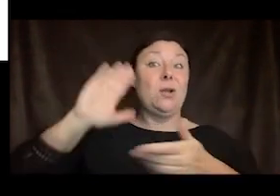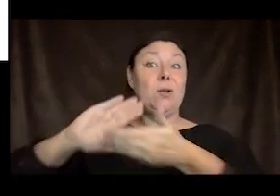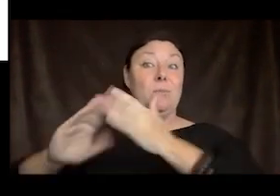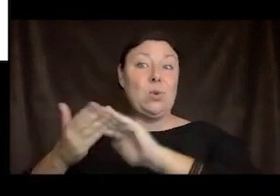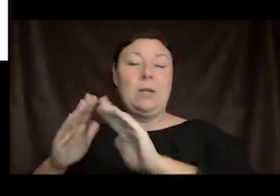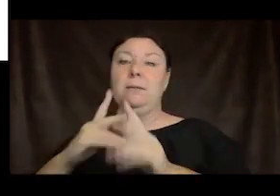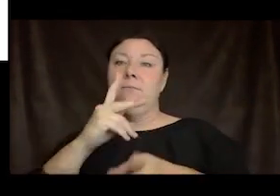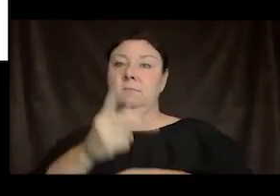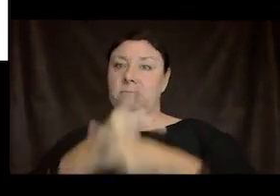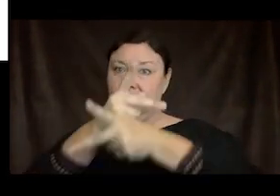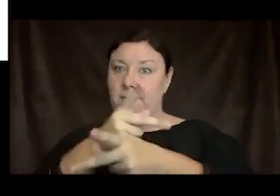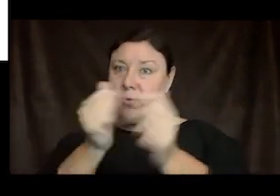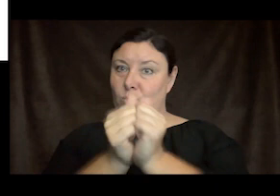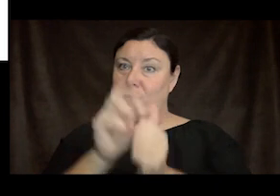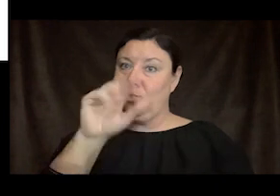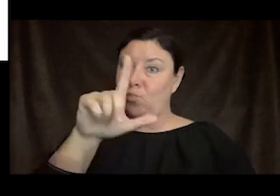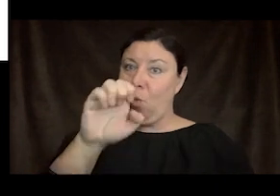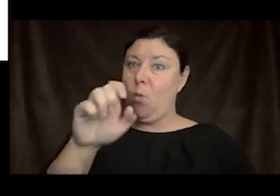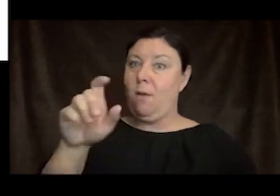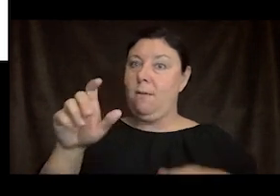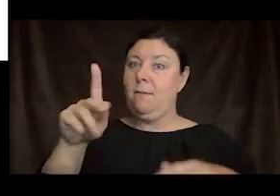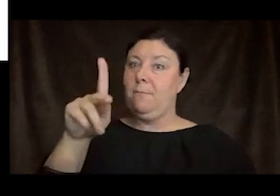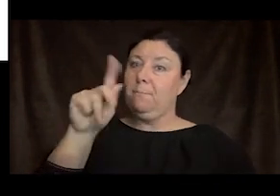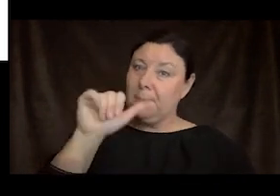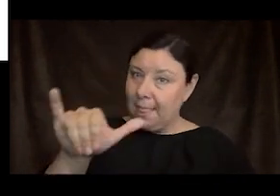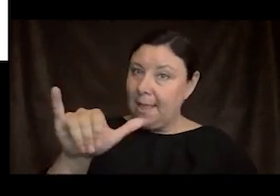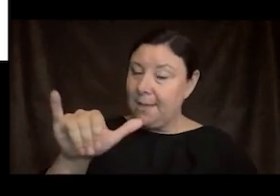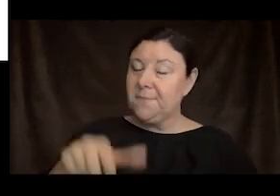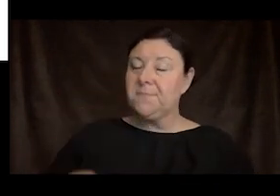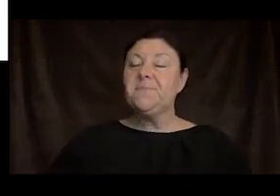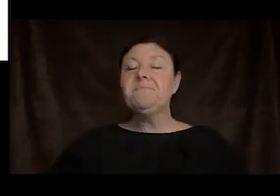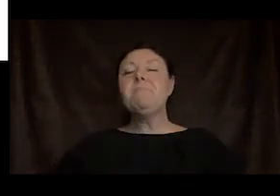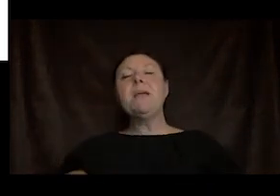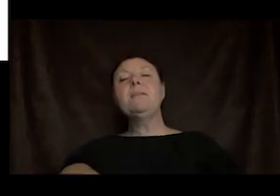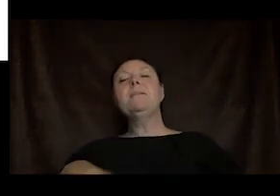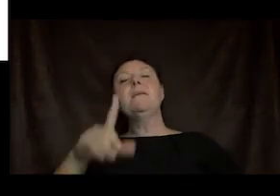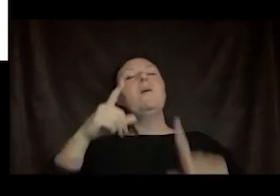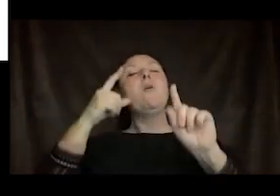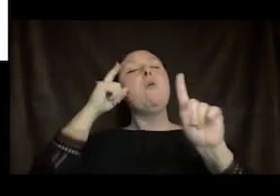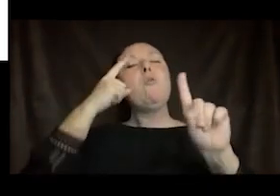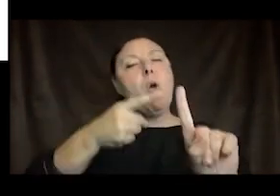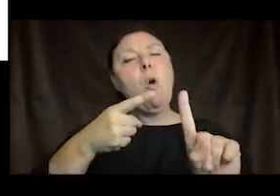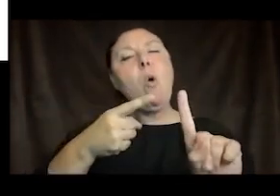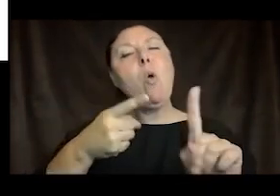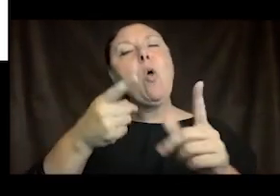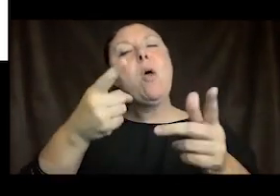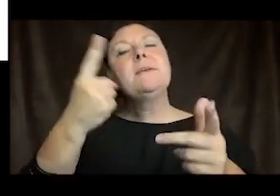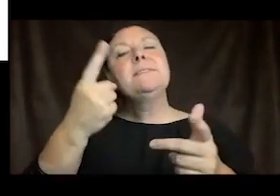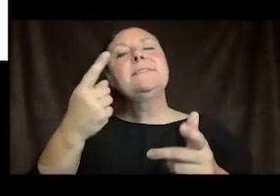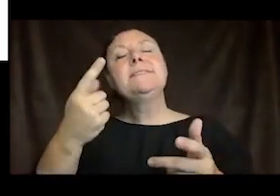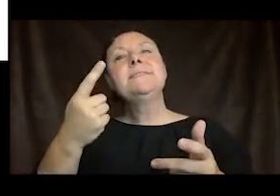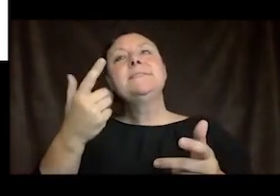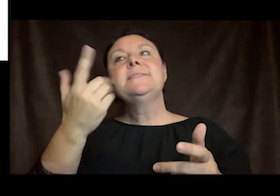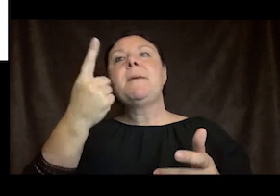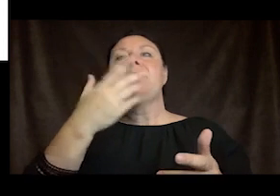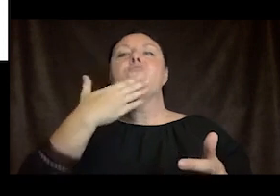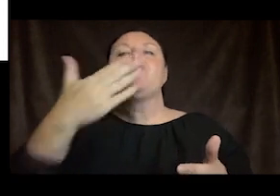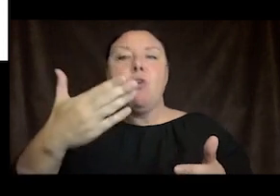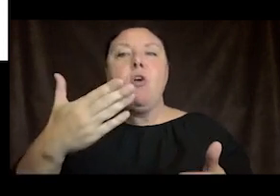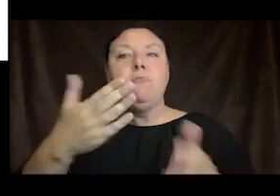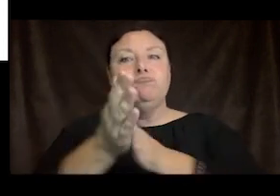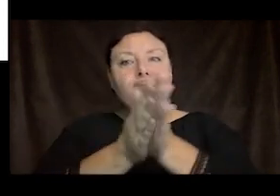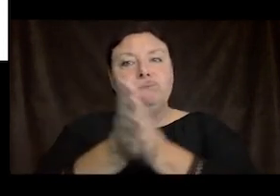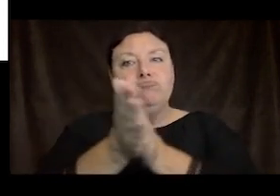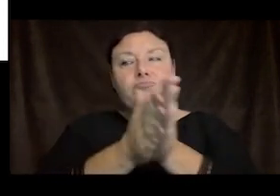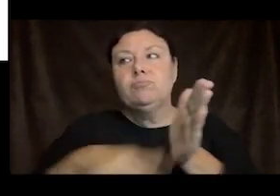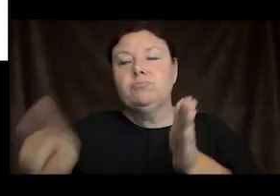you decide to role play. But the bottom line is that you want to have something that is generative, and so that they continue to